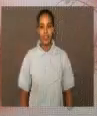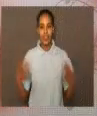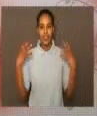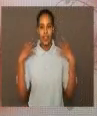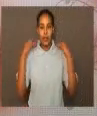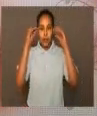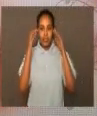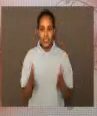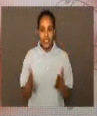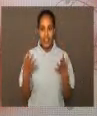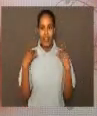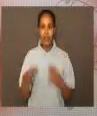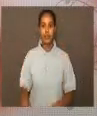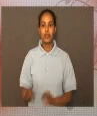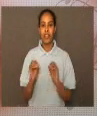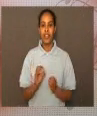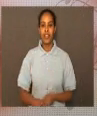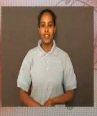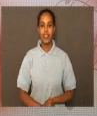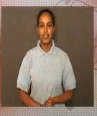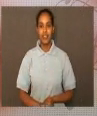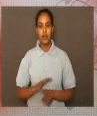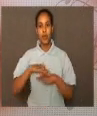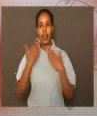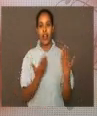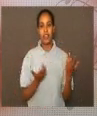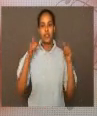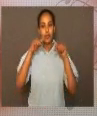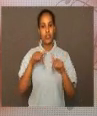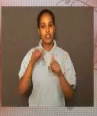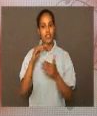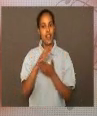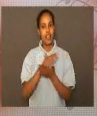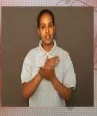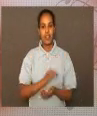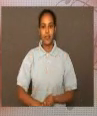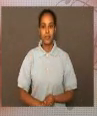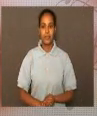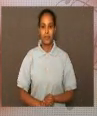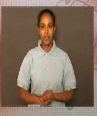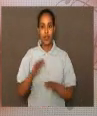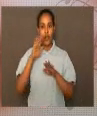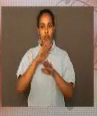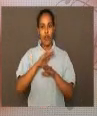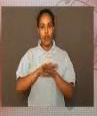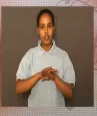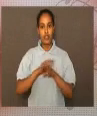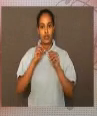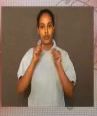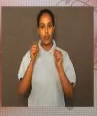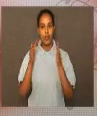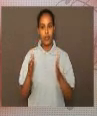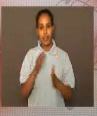Hello, teacher. Hello, students. Welcome to today's lesson on